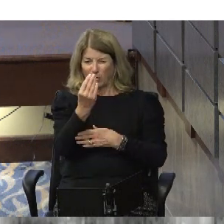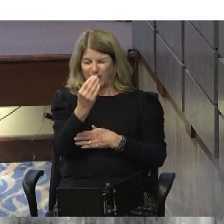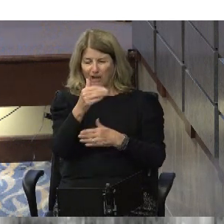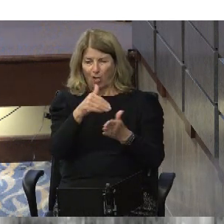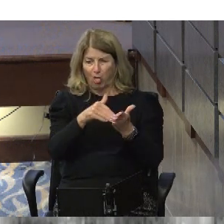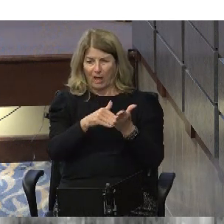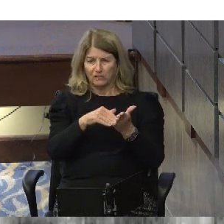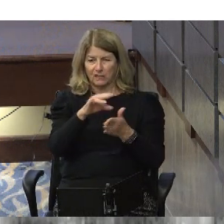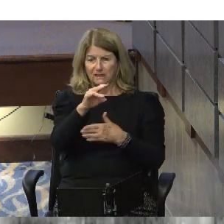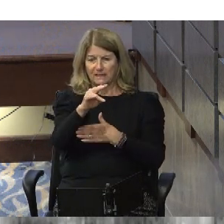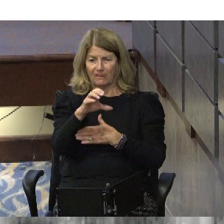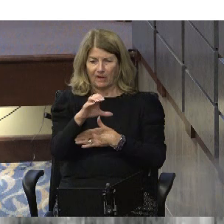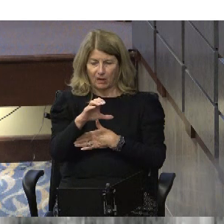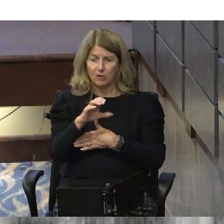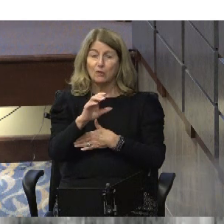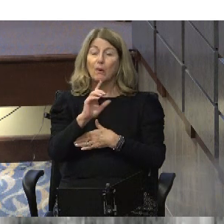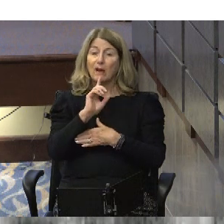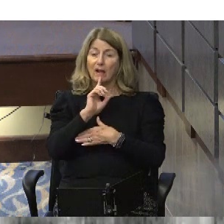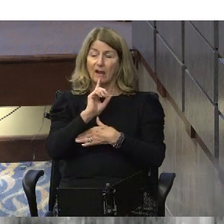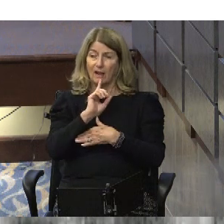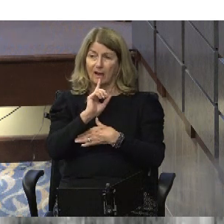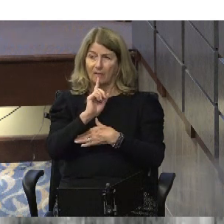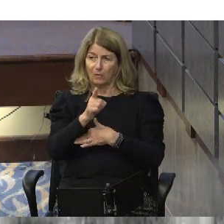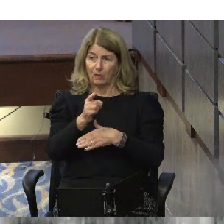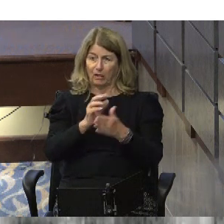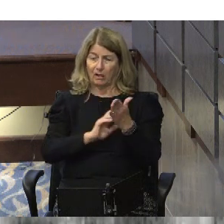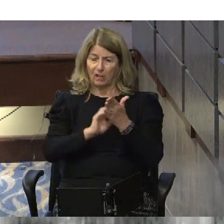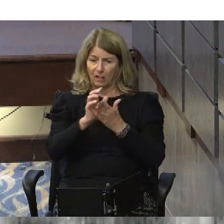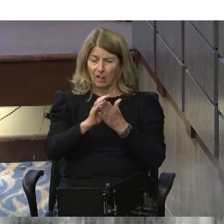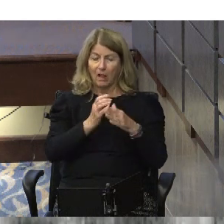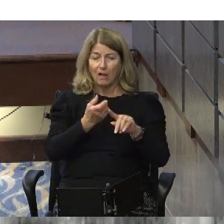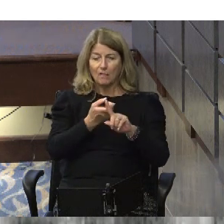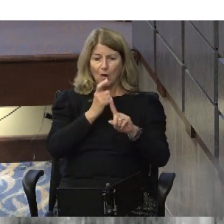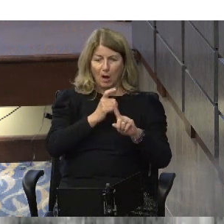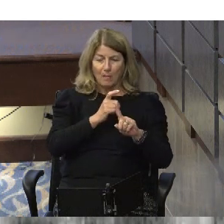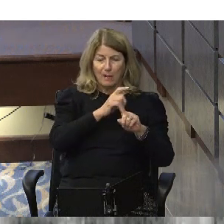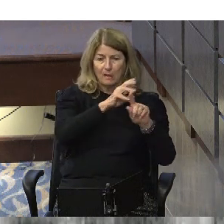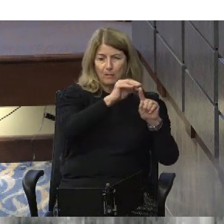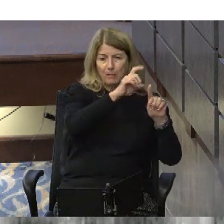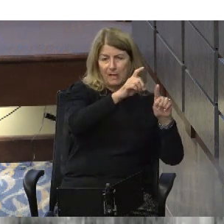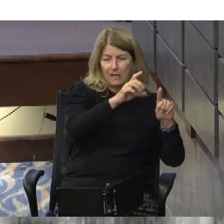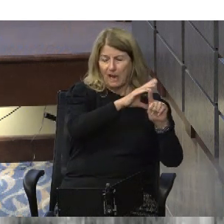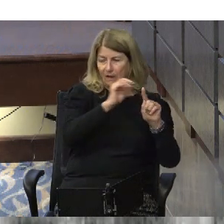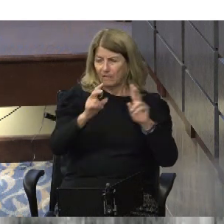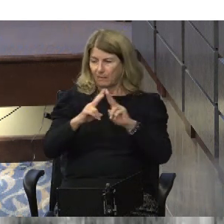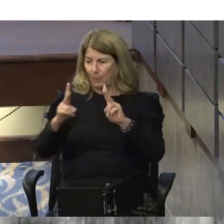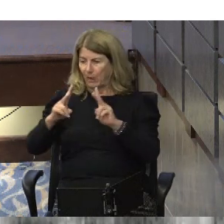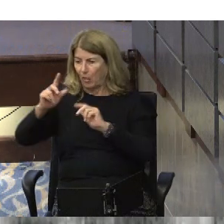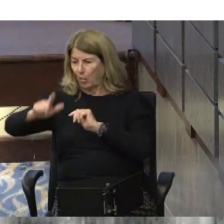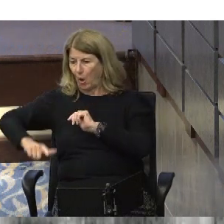a real calculation of the gap between a median income family and an extremely low income family.